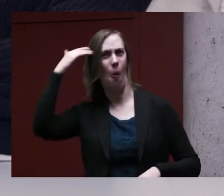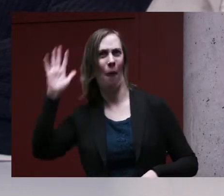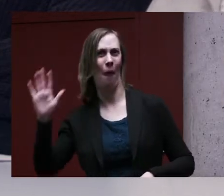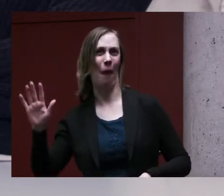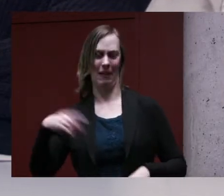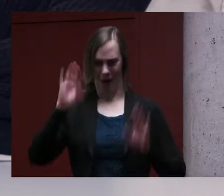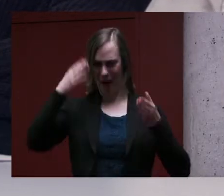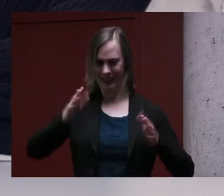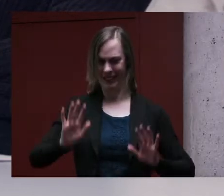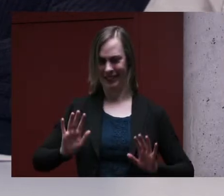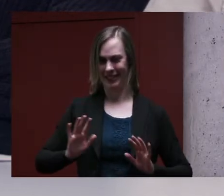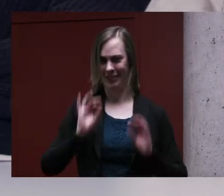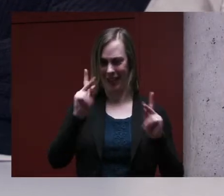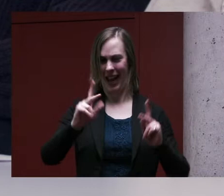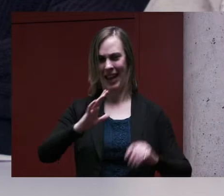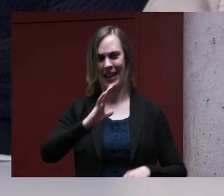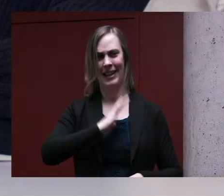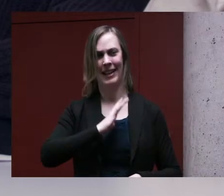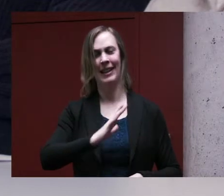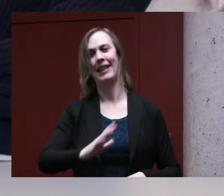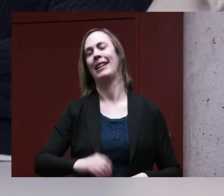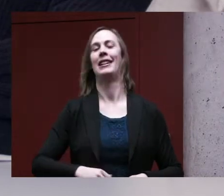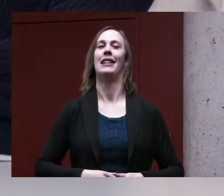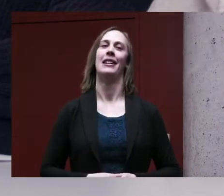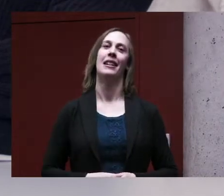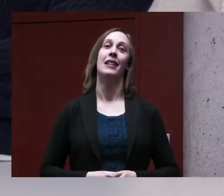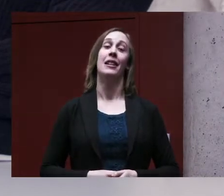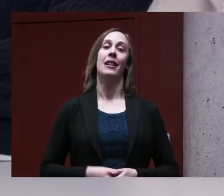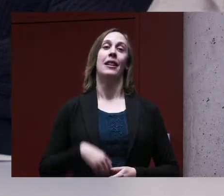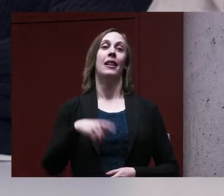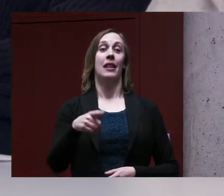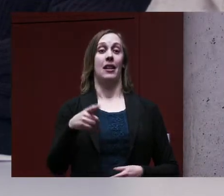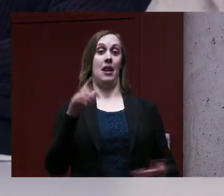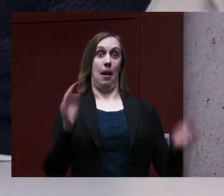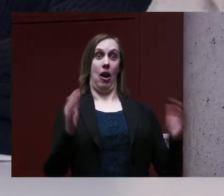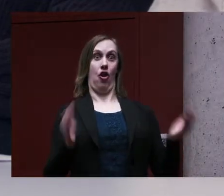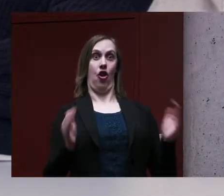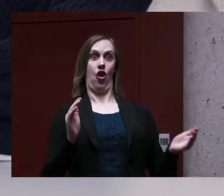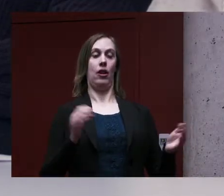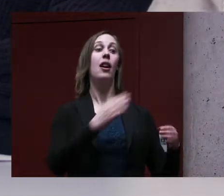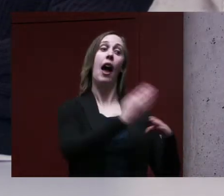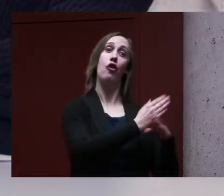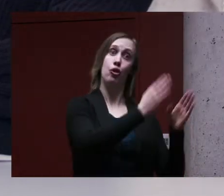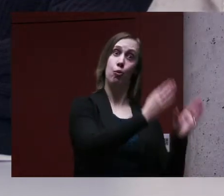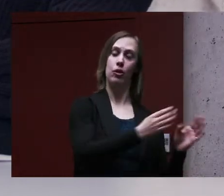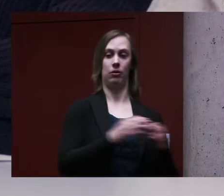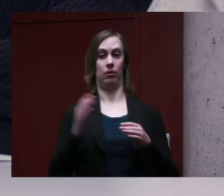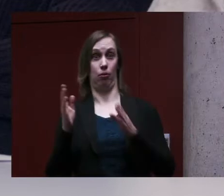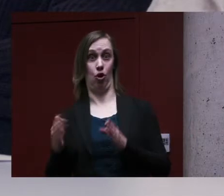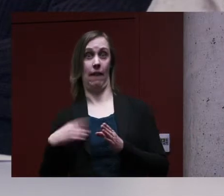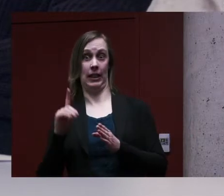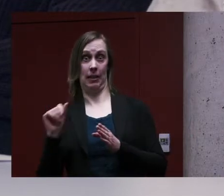have to focus. So, in comparing the housing needs of persons with disabilities and the average person,